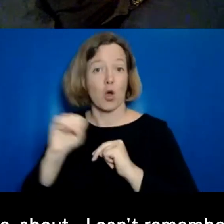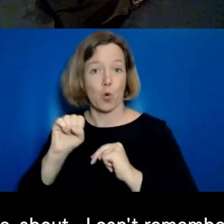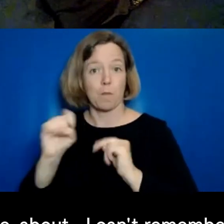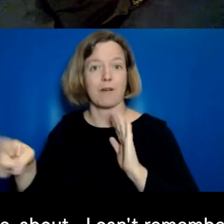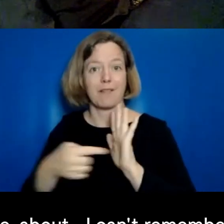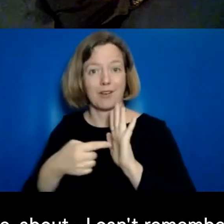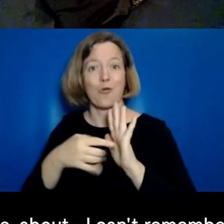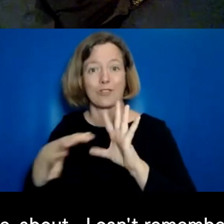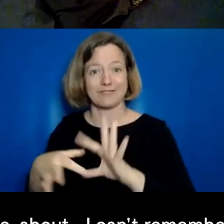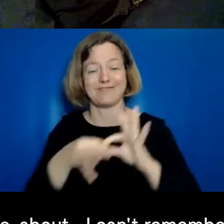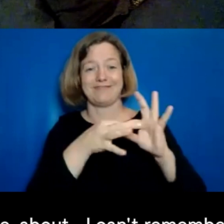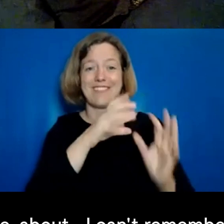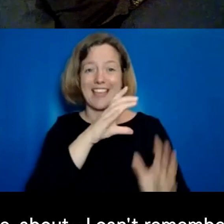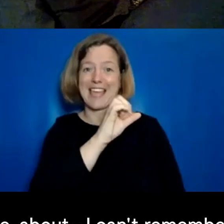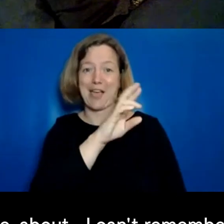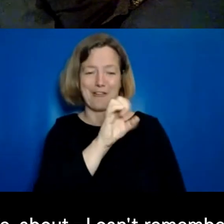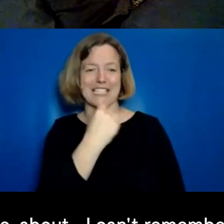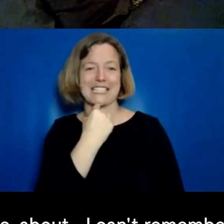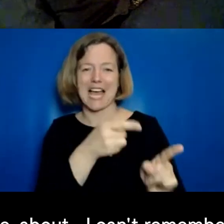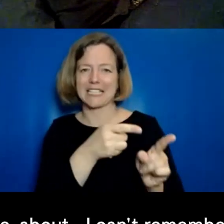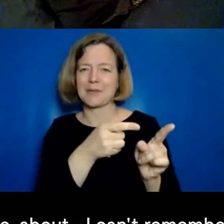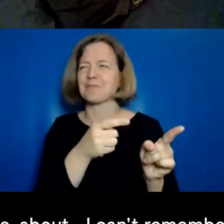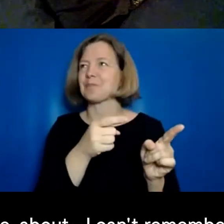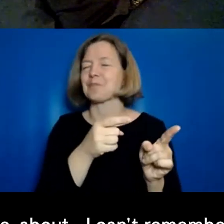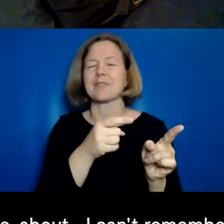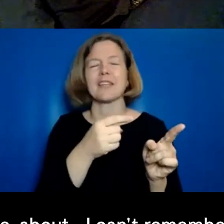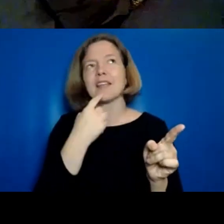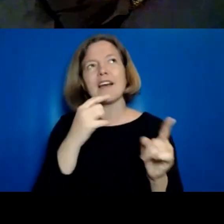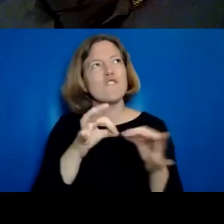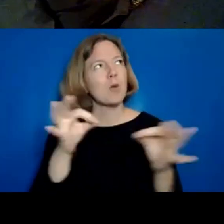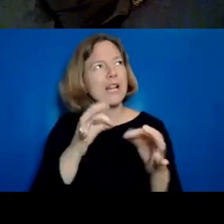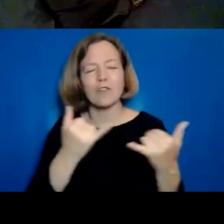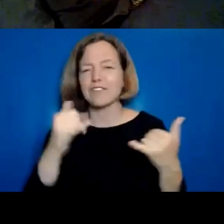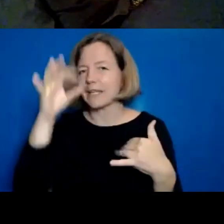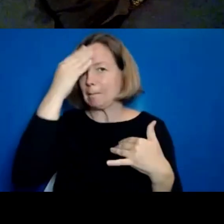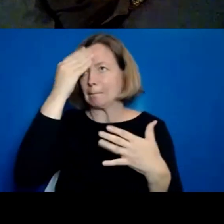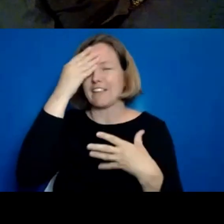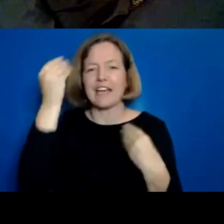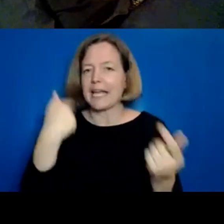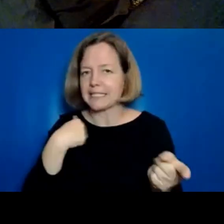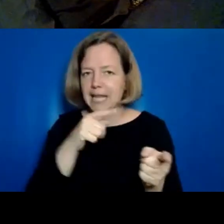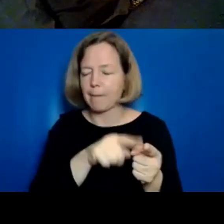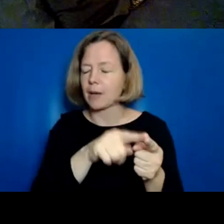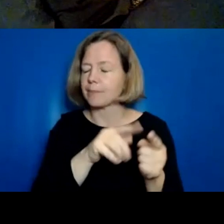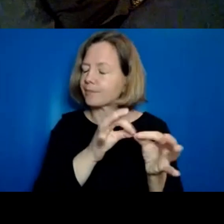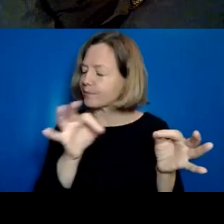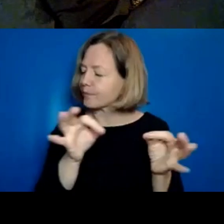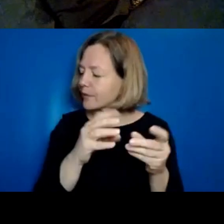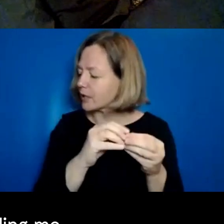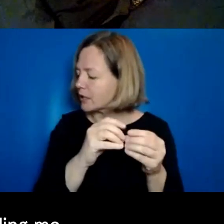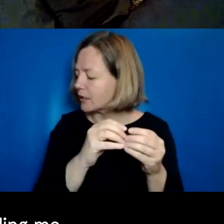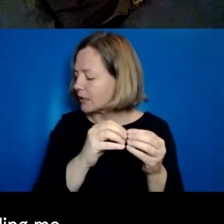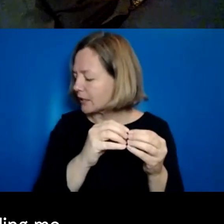I can't remember your exact words, but the kind of something around